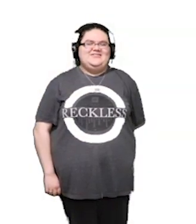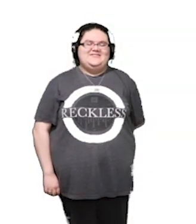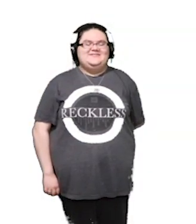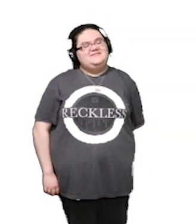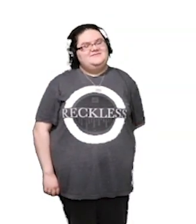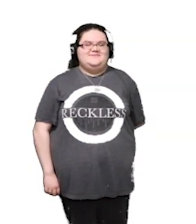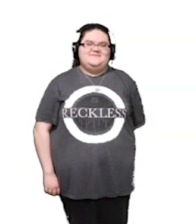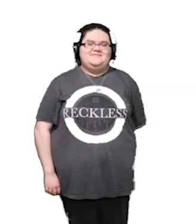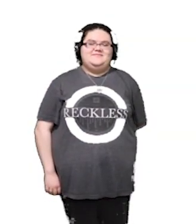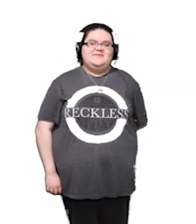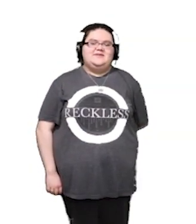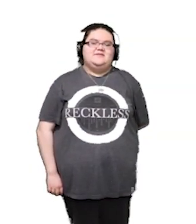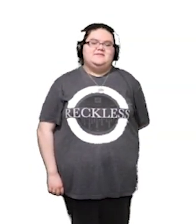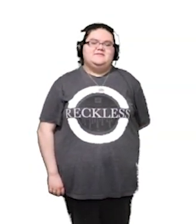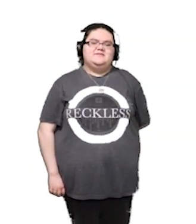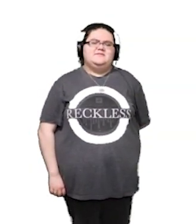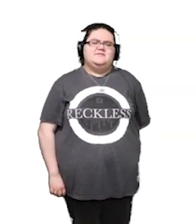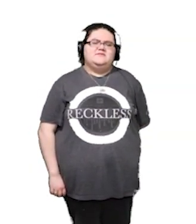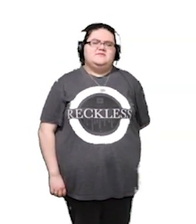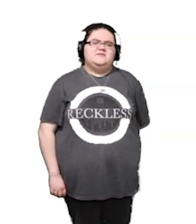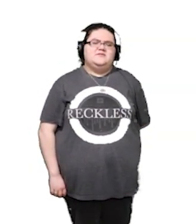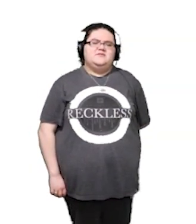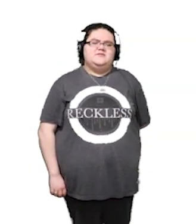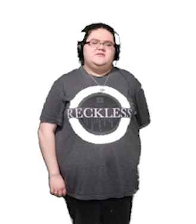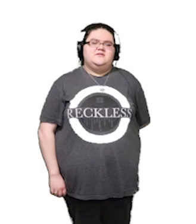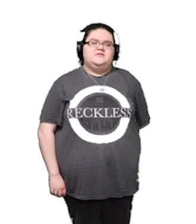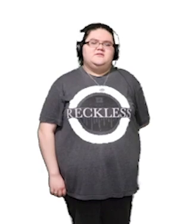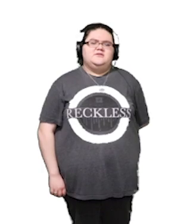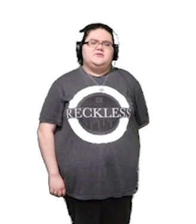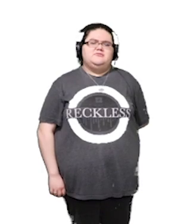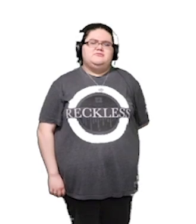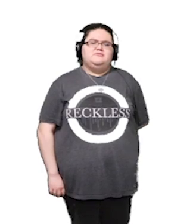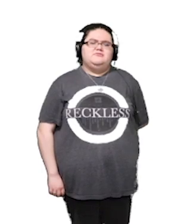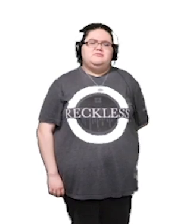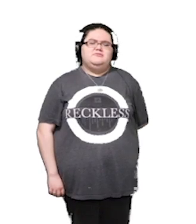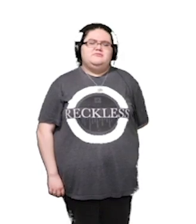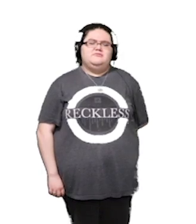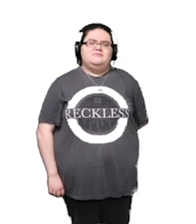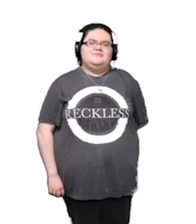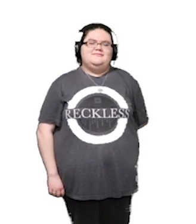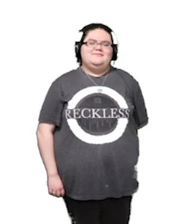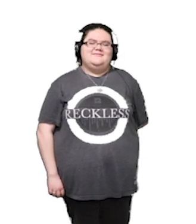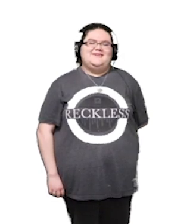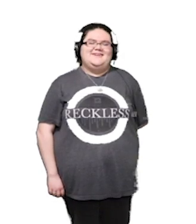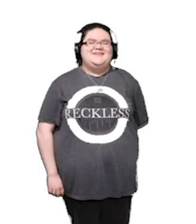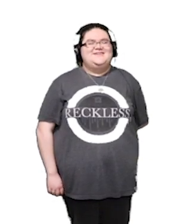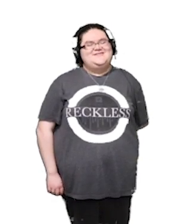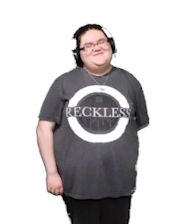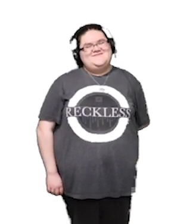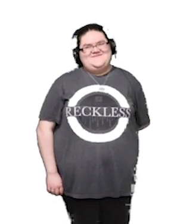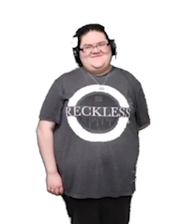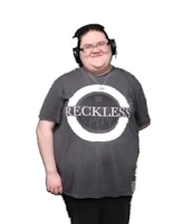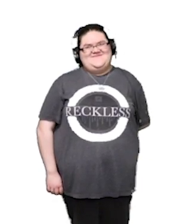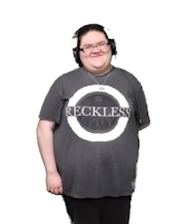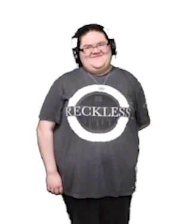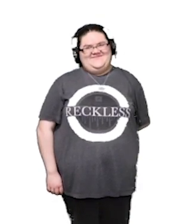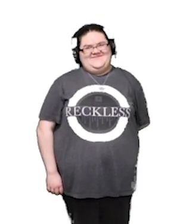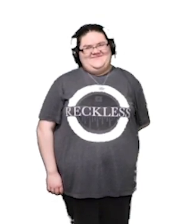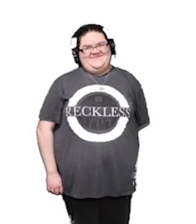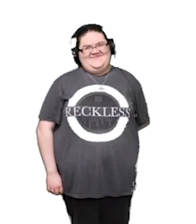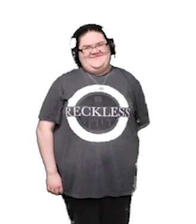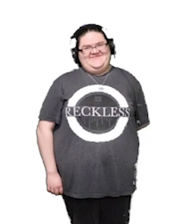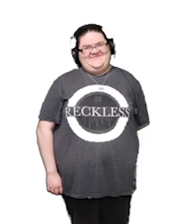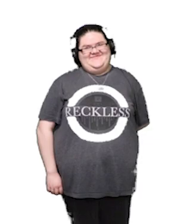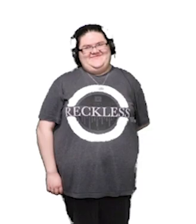Are you? You guys know that your body will literally tell you what it needs. All you have to do is listen to it. Go fuck some bitches, nigga. Damn. Oh my